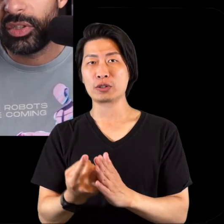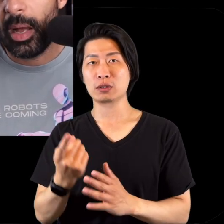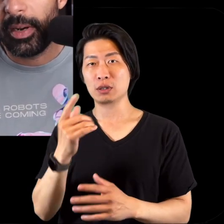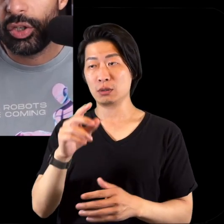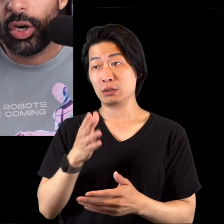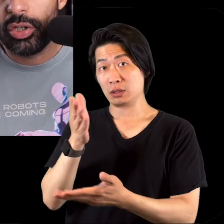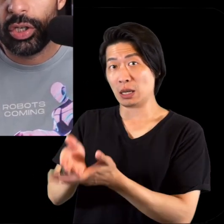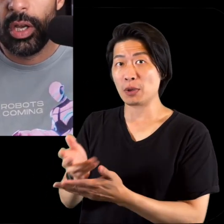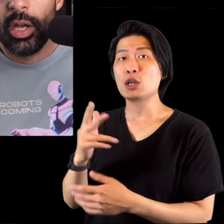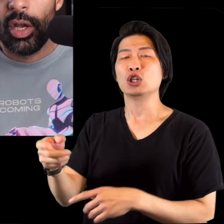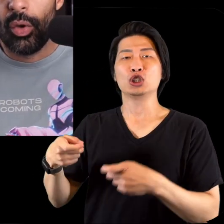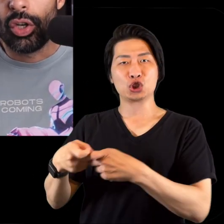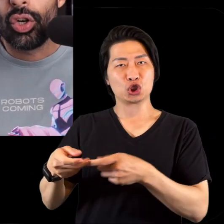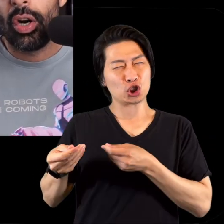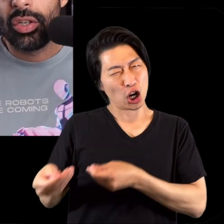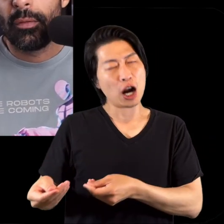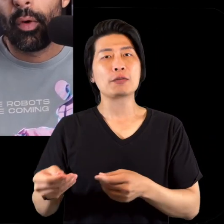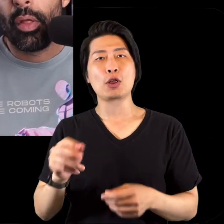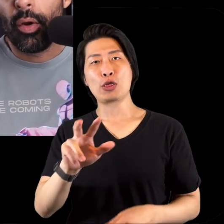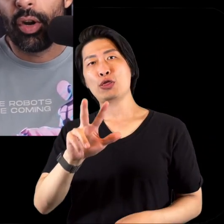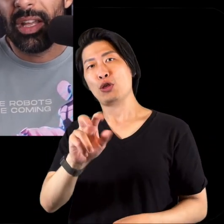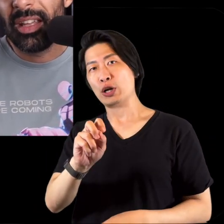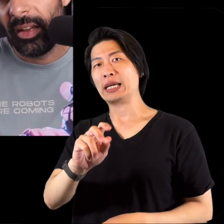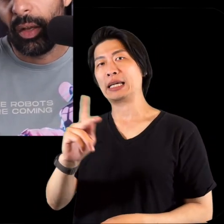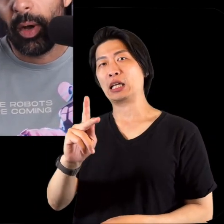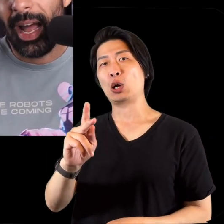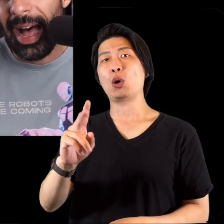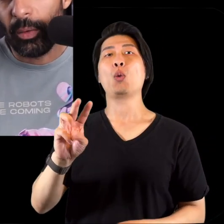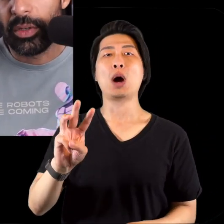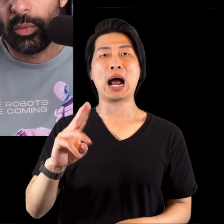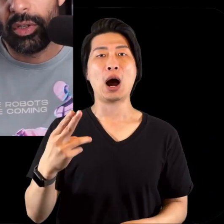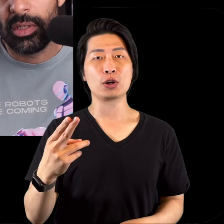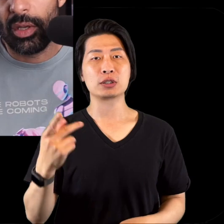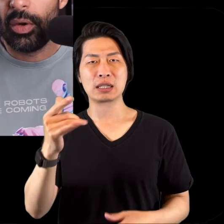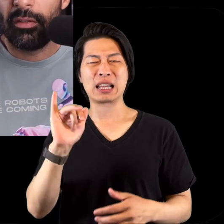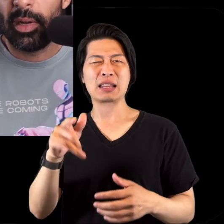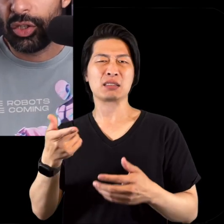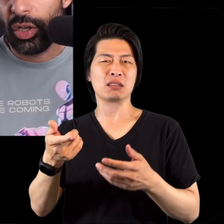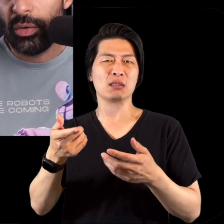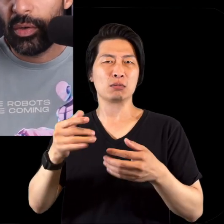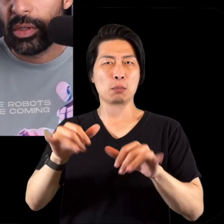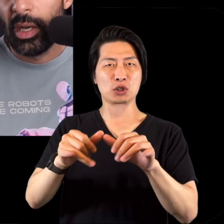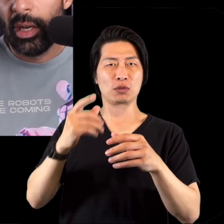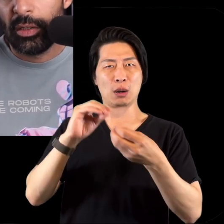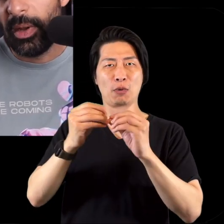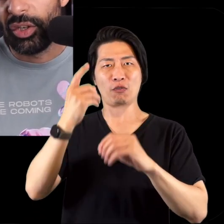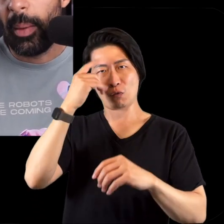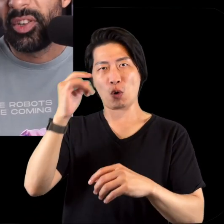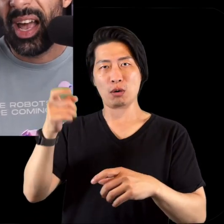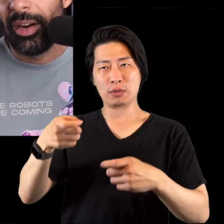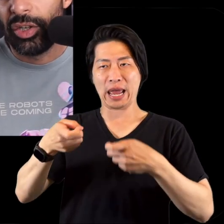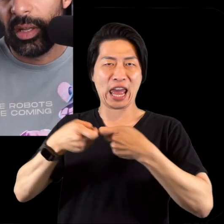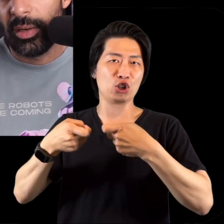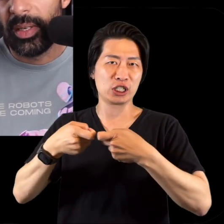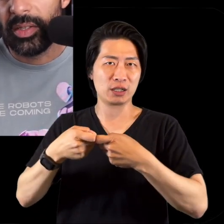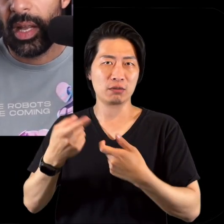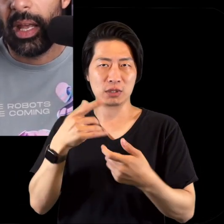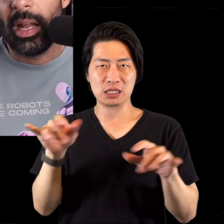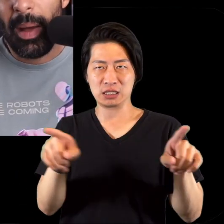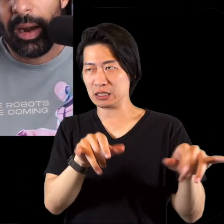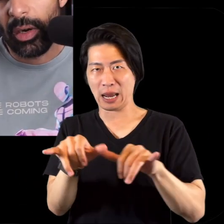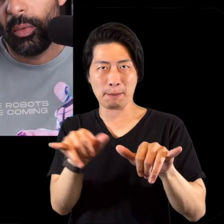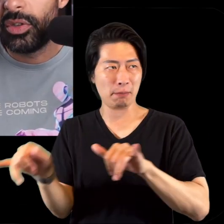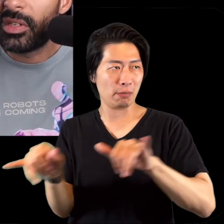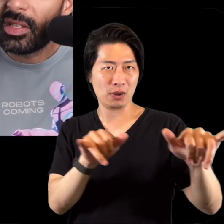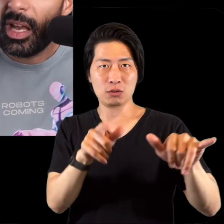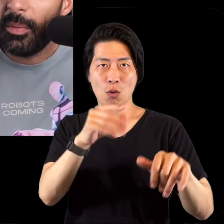time you stop at a charger, you're charging for 30 kilowatt hours, which is the unit of measure used to measure how much energy there is in